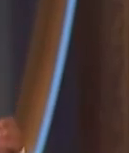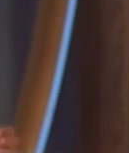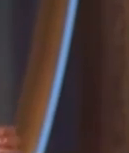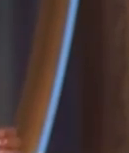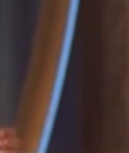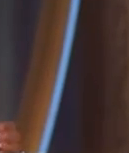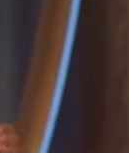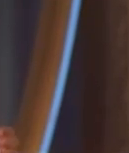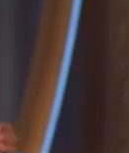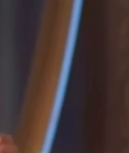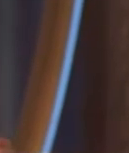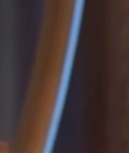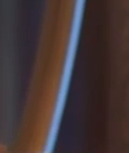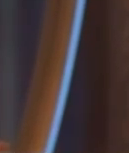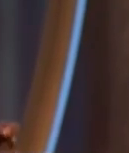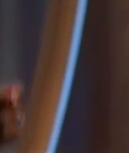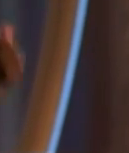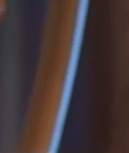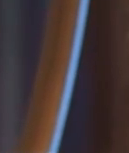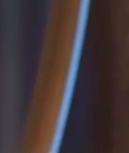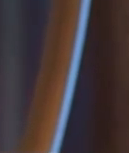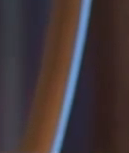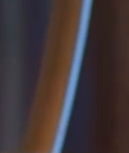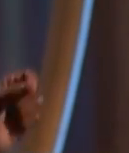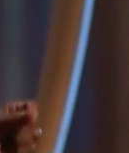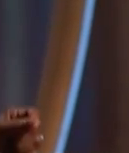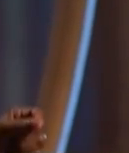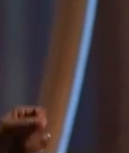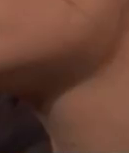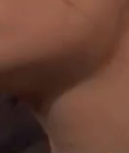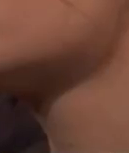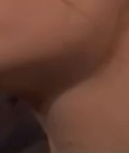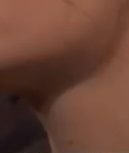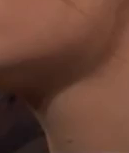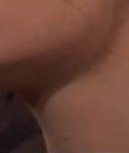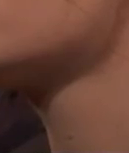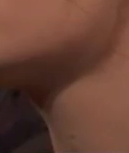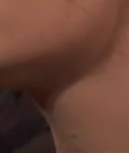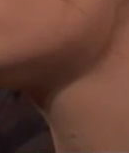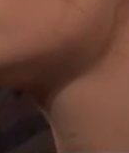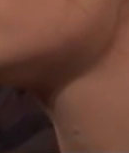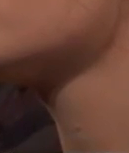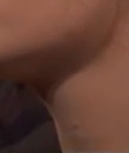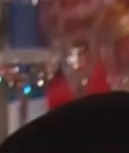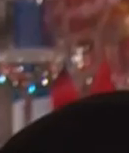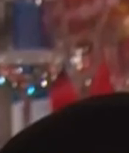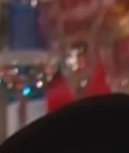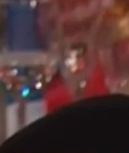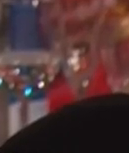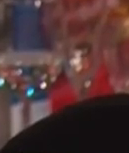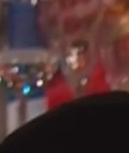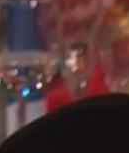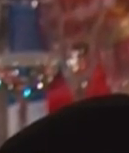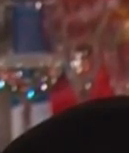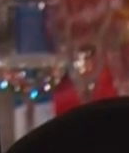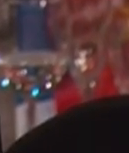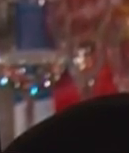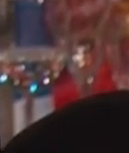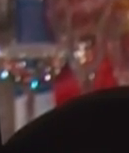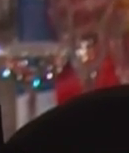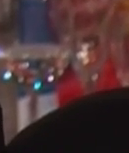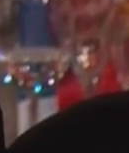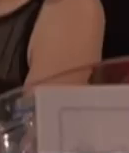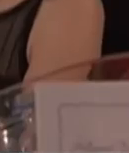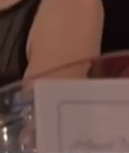express gratitude to all the women who have endured years of abuse and assault because